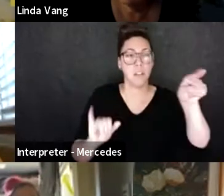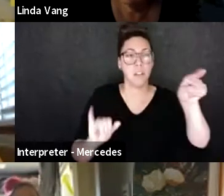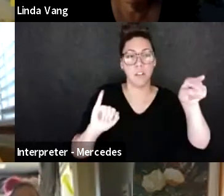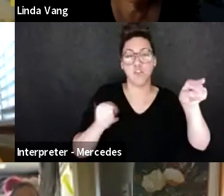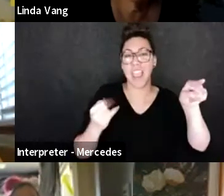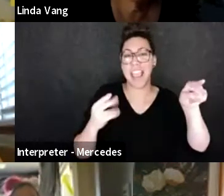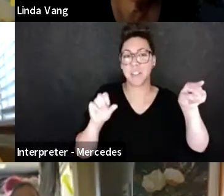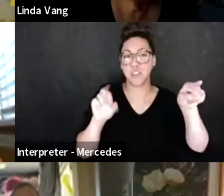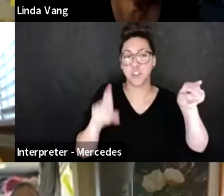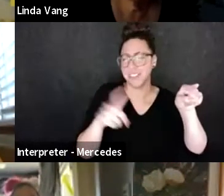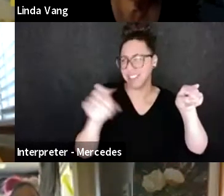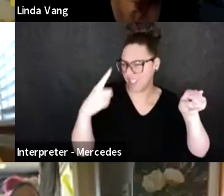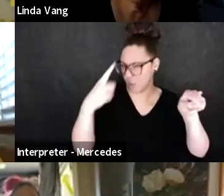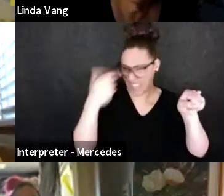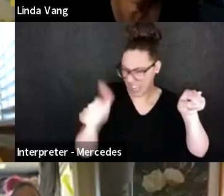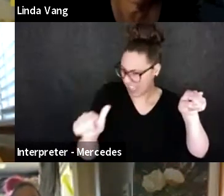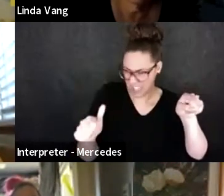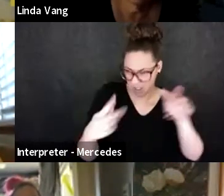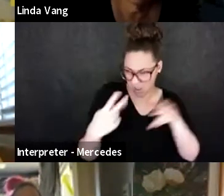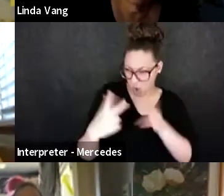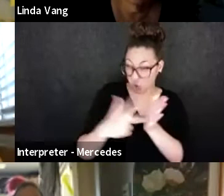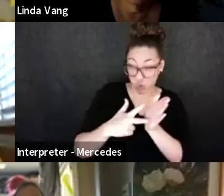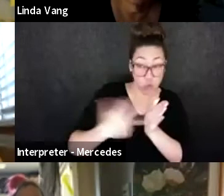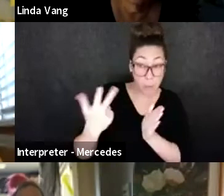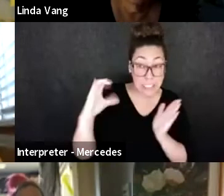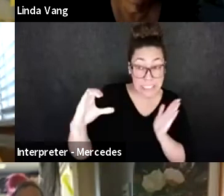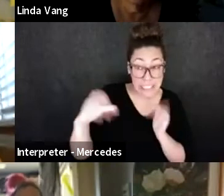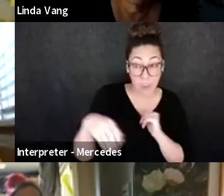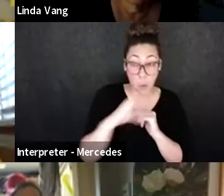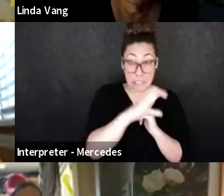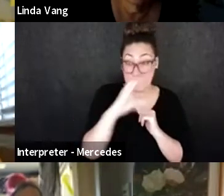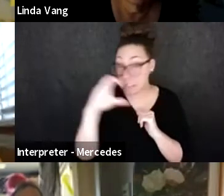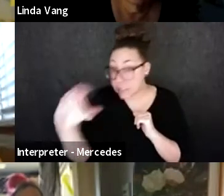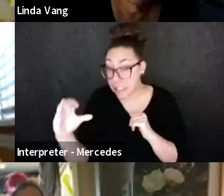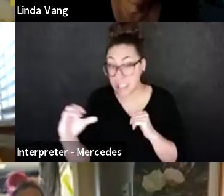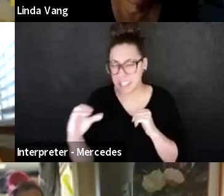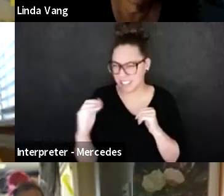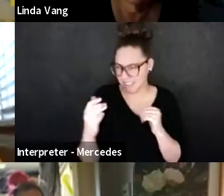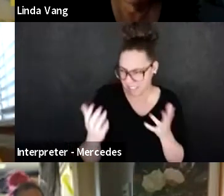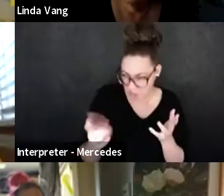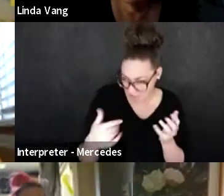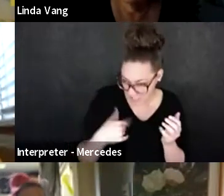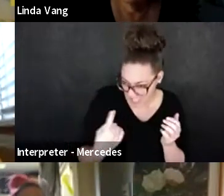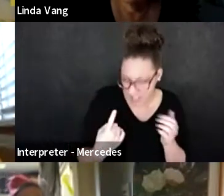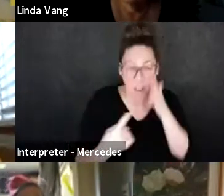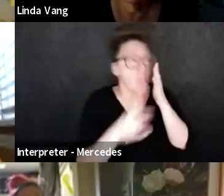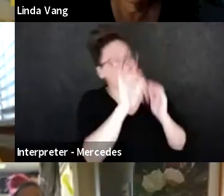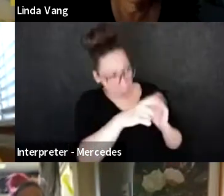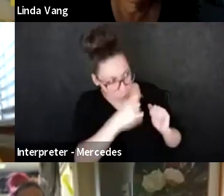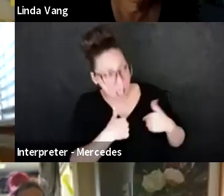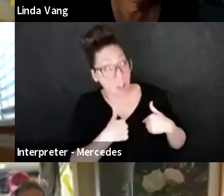is there anything called CCC or CCC? Yes. Yeah, that's who I learned it